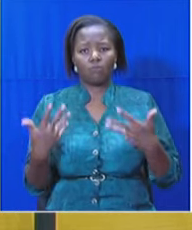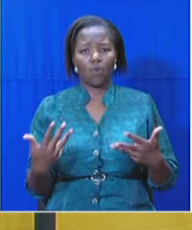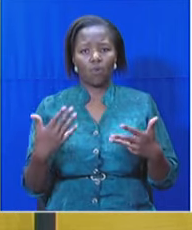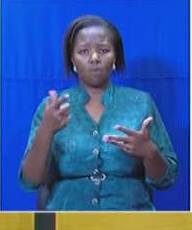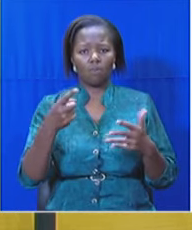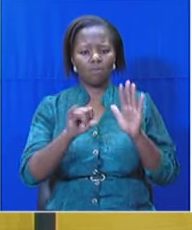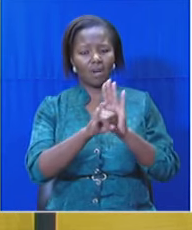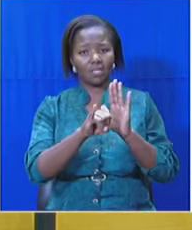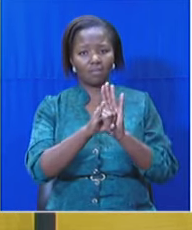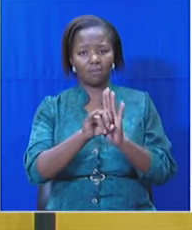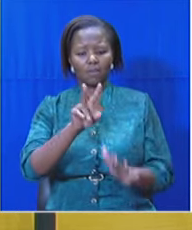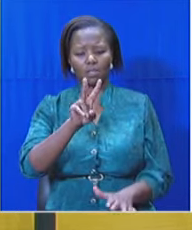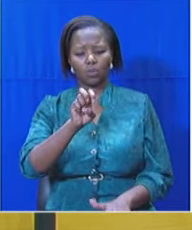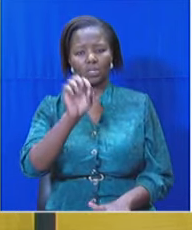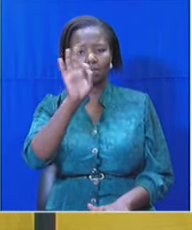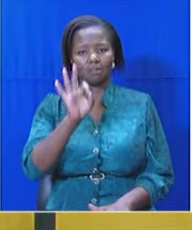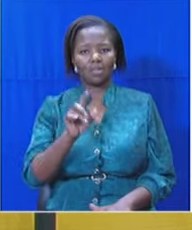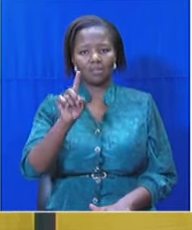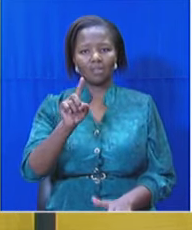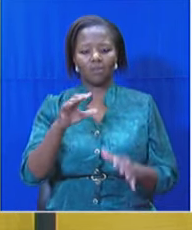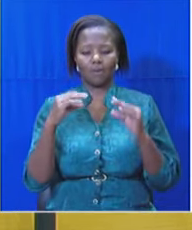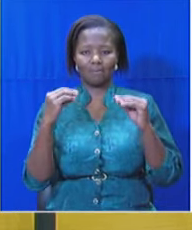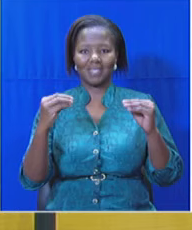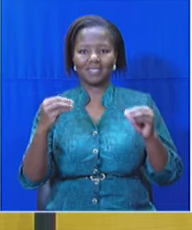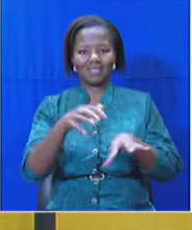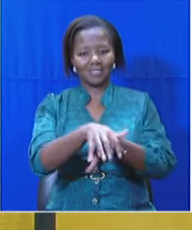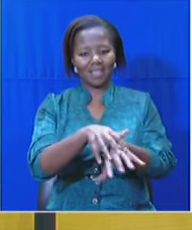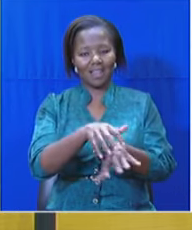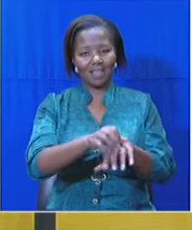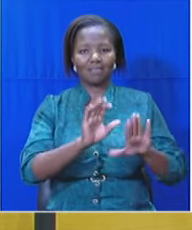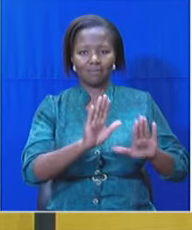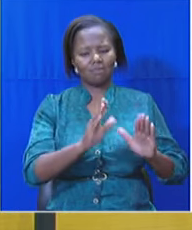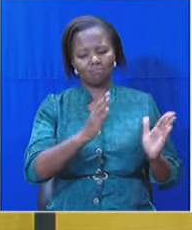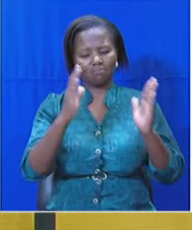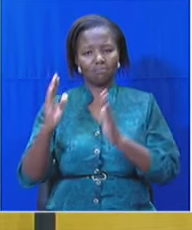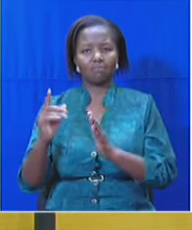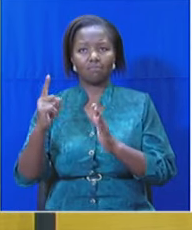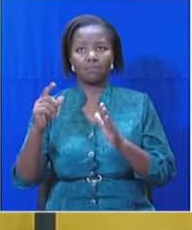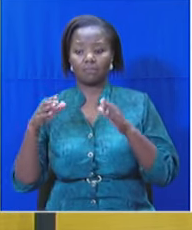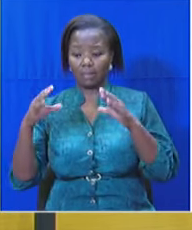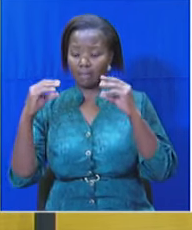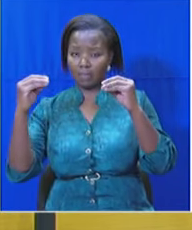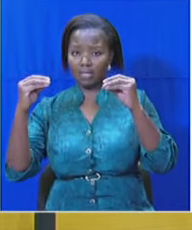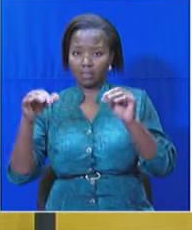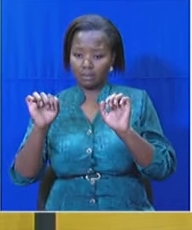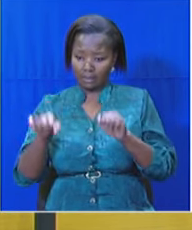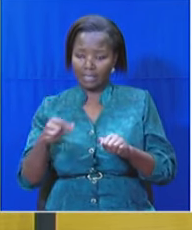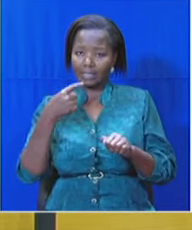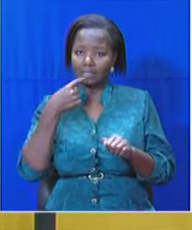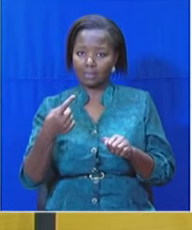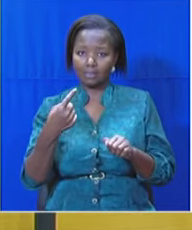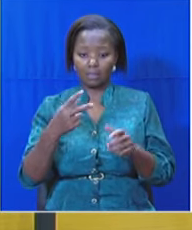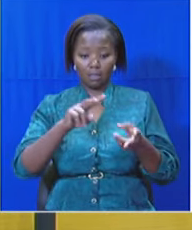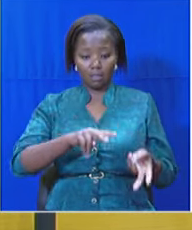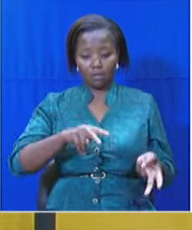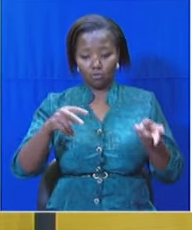of the commercial agricultural land in the district and giving commercial farmers the option of assisting its transfer to